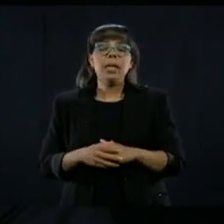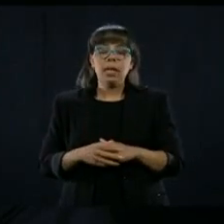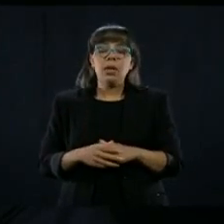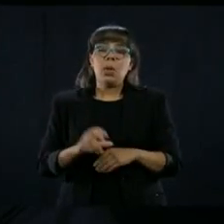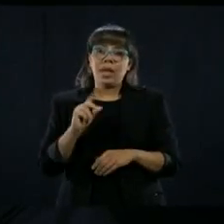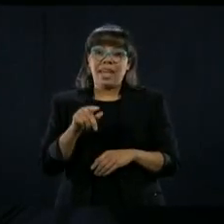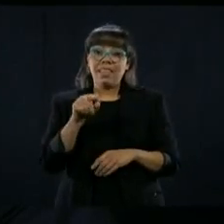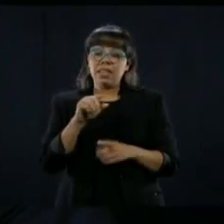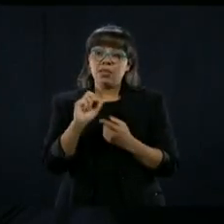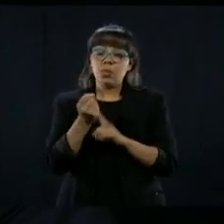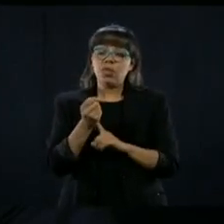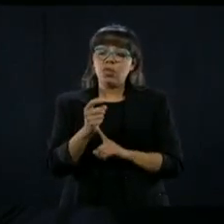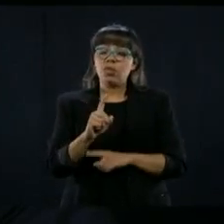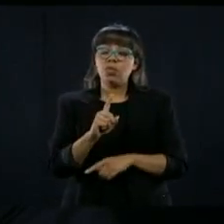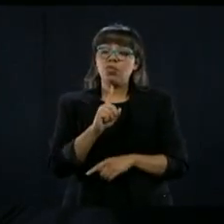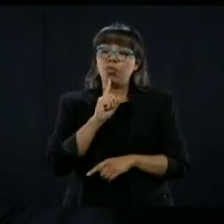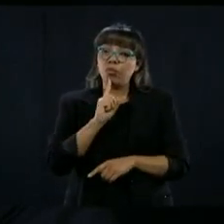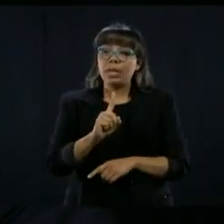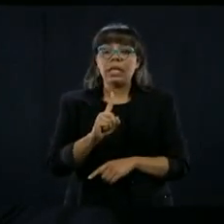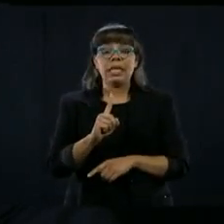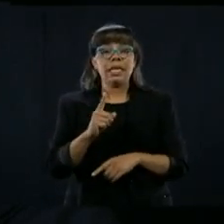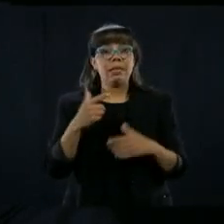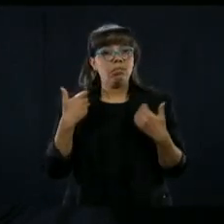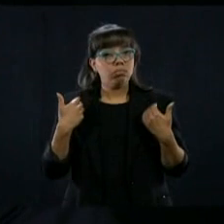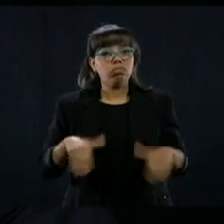masks. Some